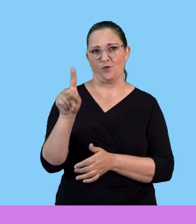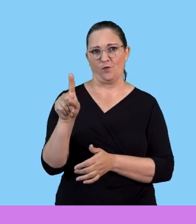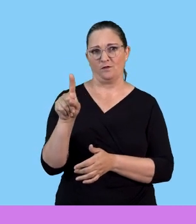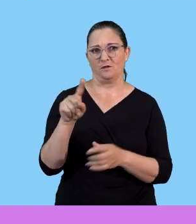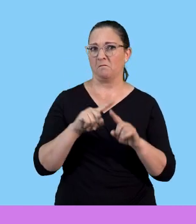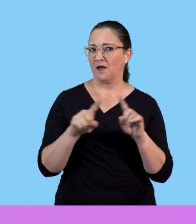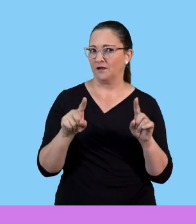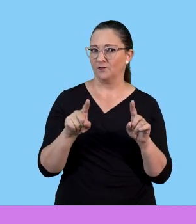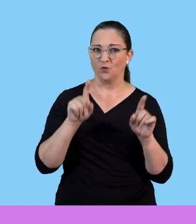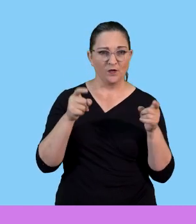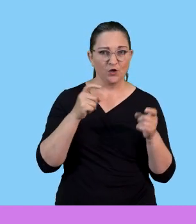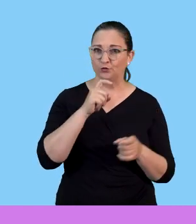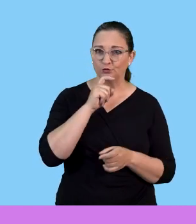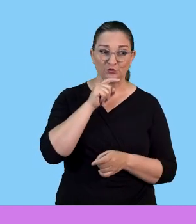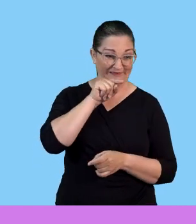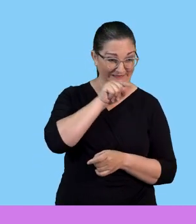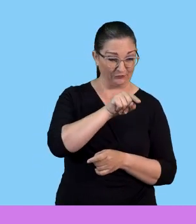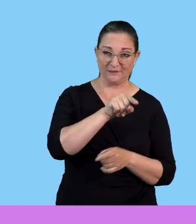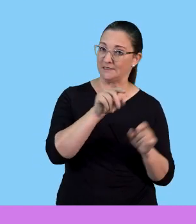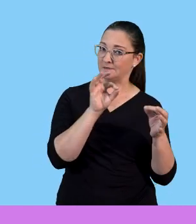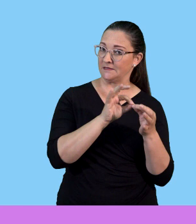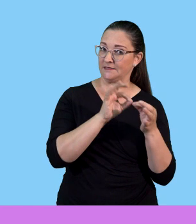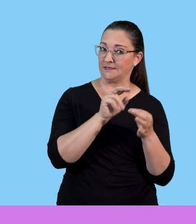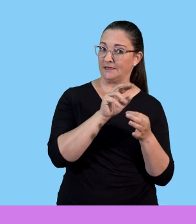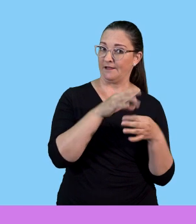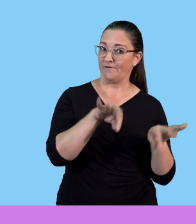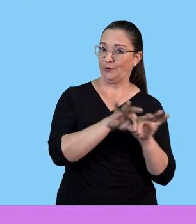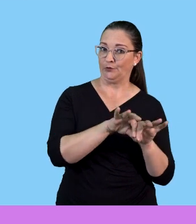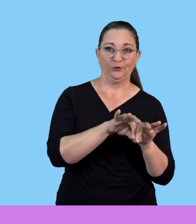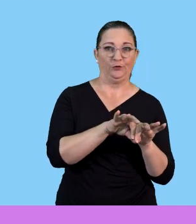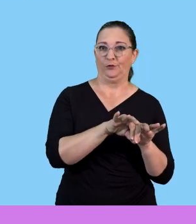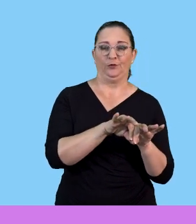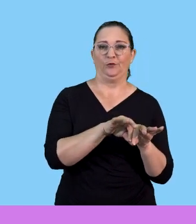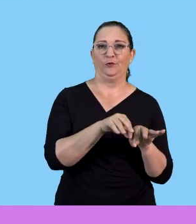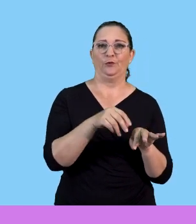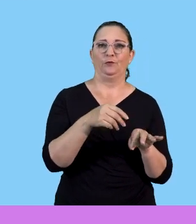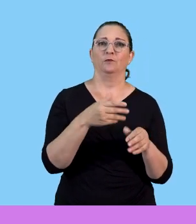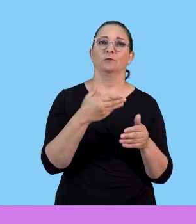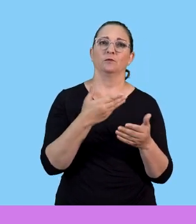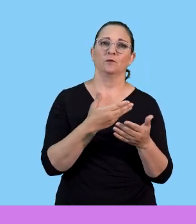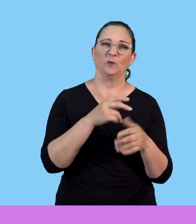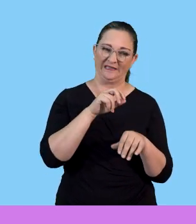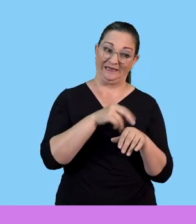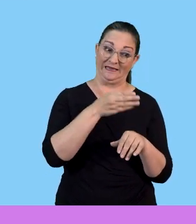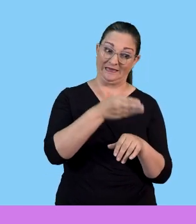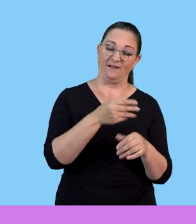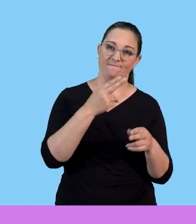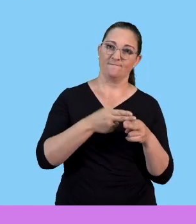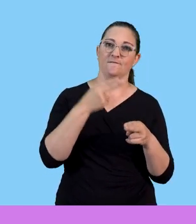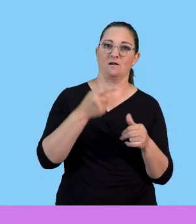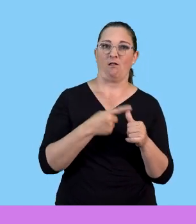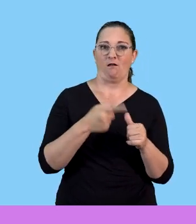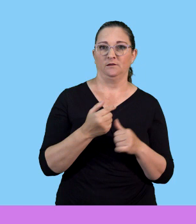R5.91, but we're not allowed to use those values. We need to get it as our final